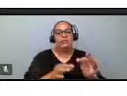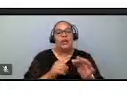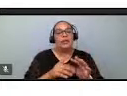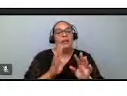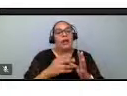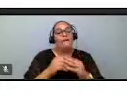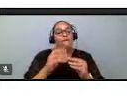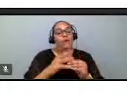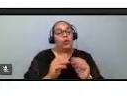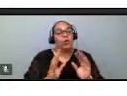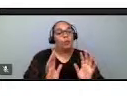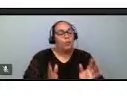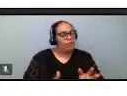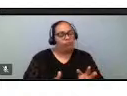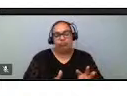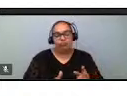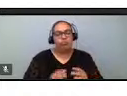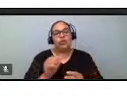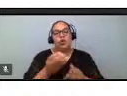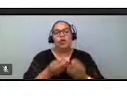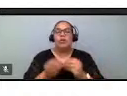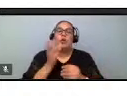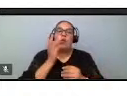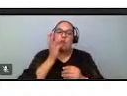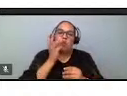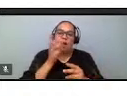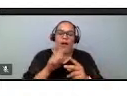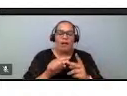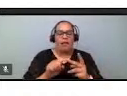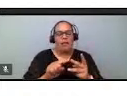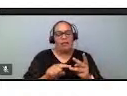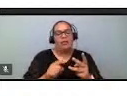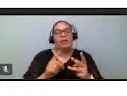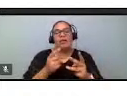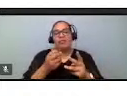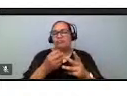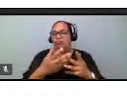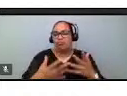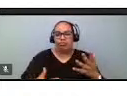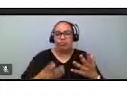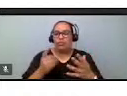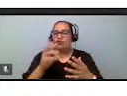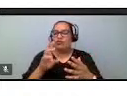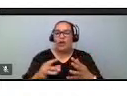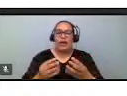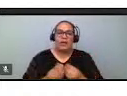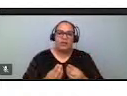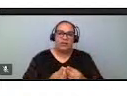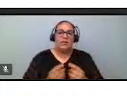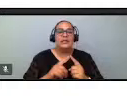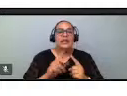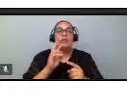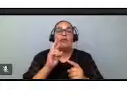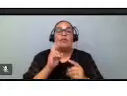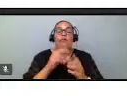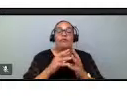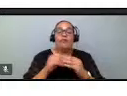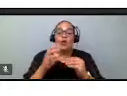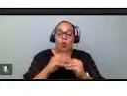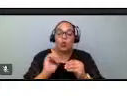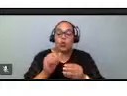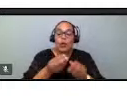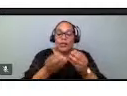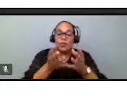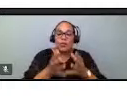fruit exporters they export wine they export all sort of dry goods even the fruit exporters